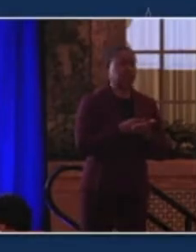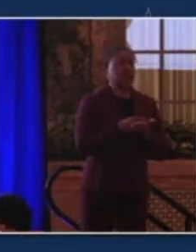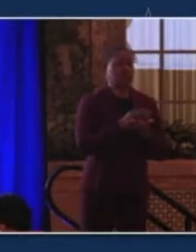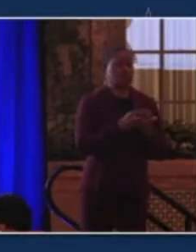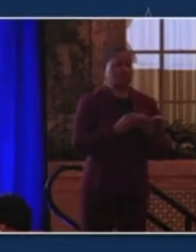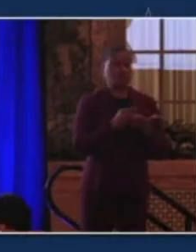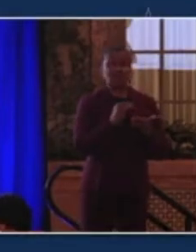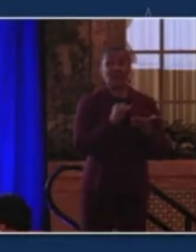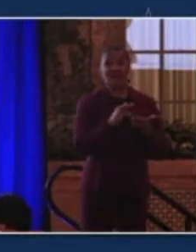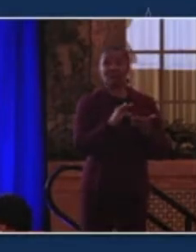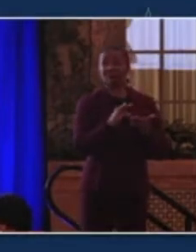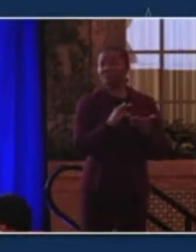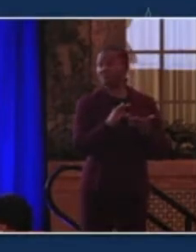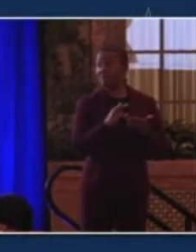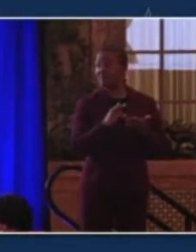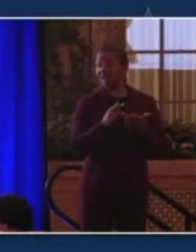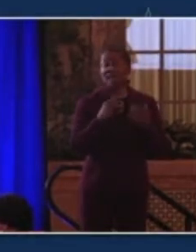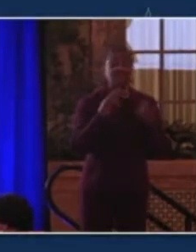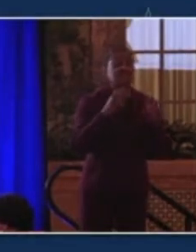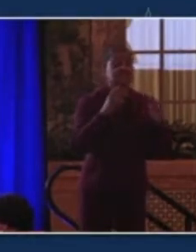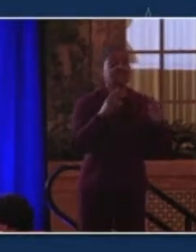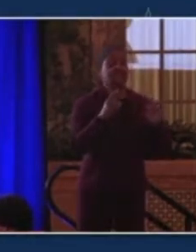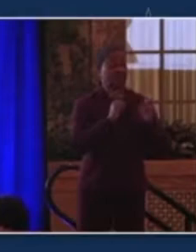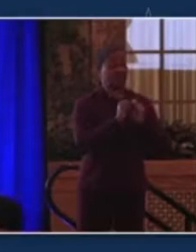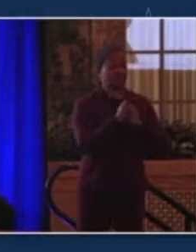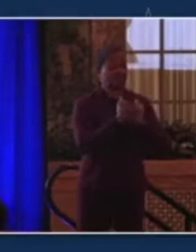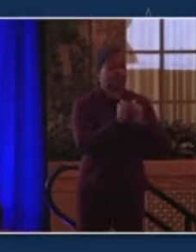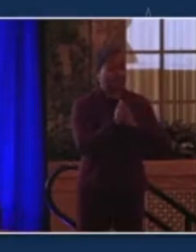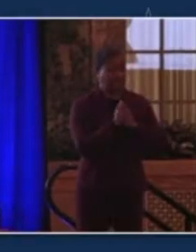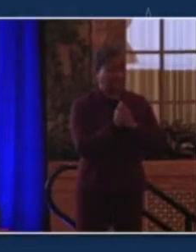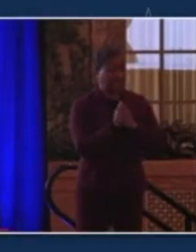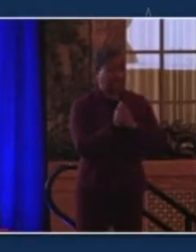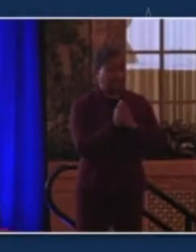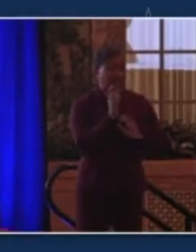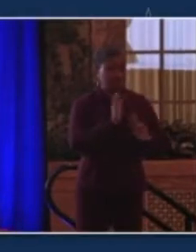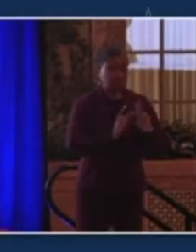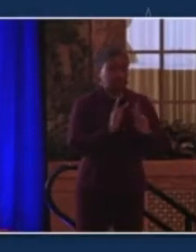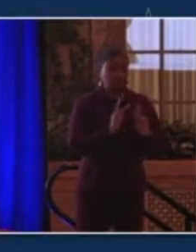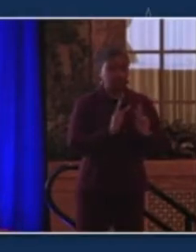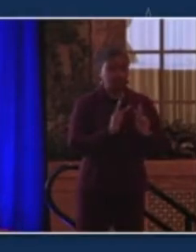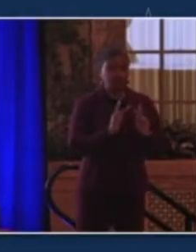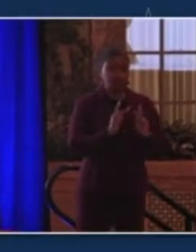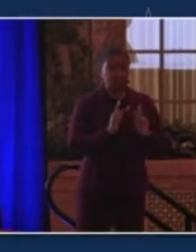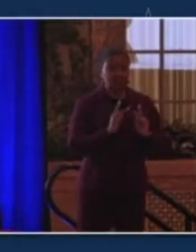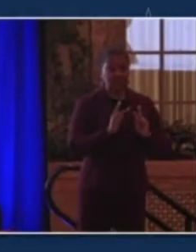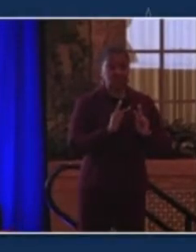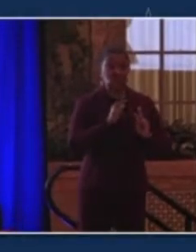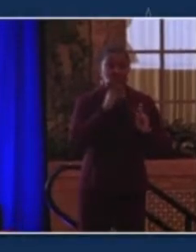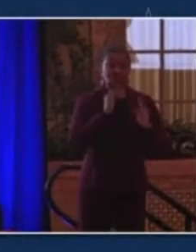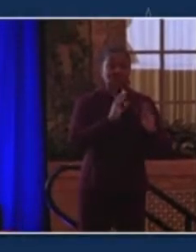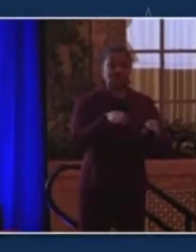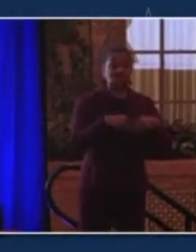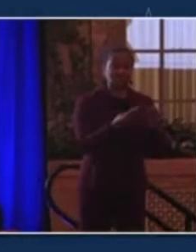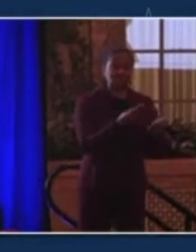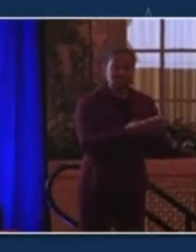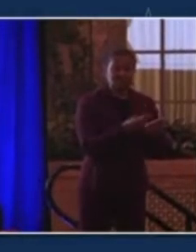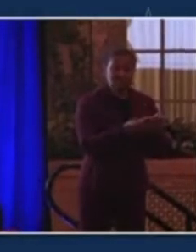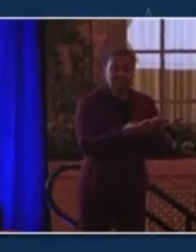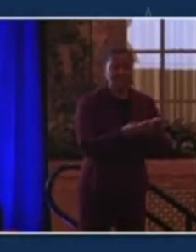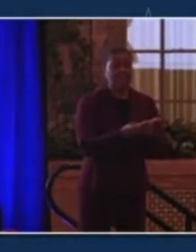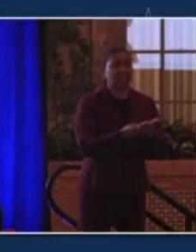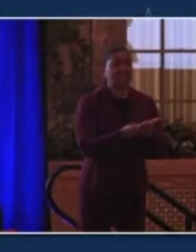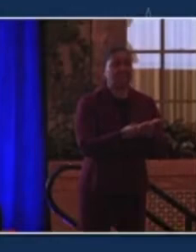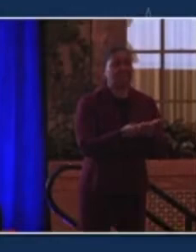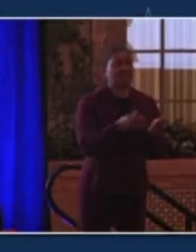of the success of the campaign was people in the community who had